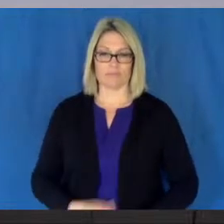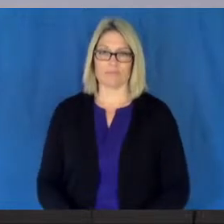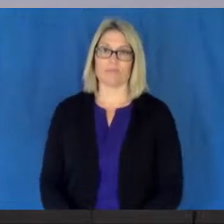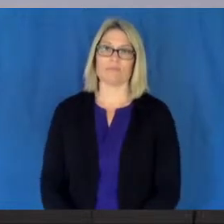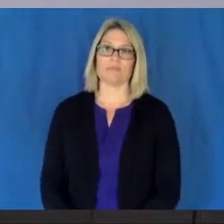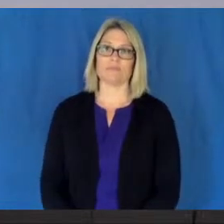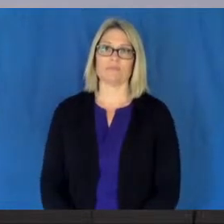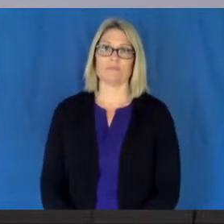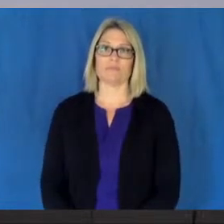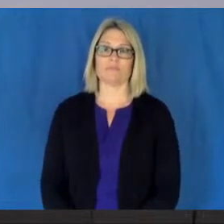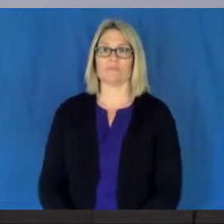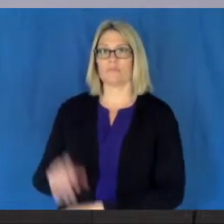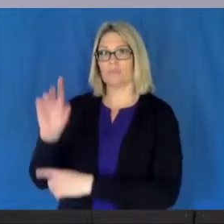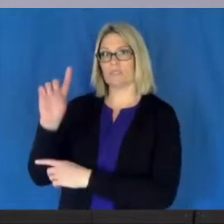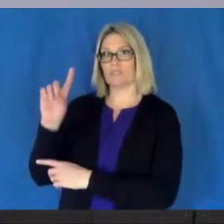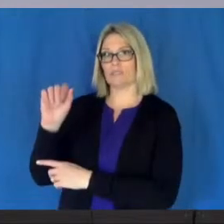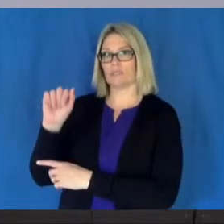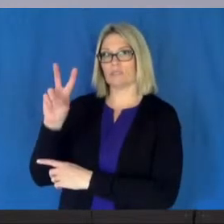Dave Stewart, The Guardian.